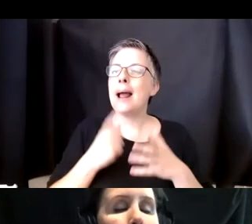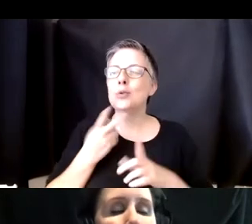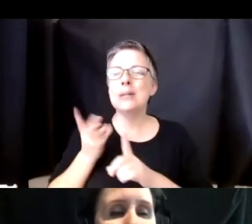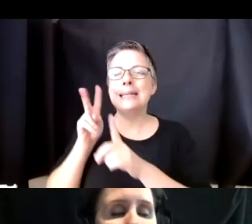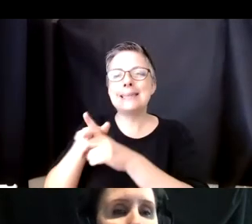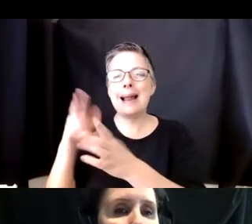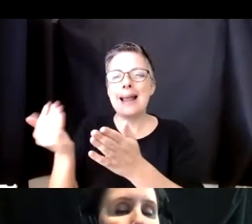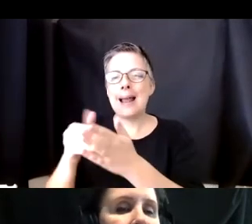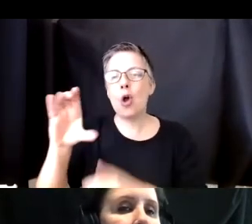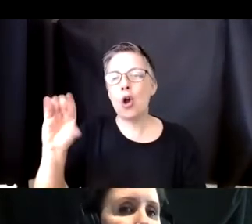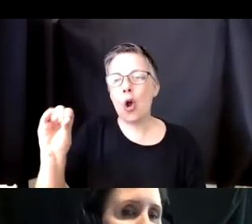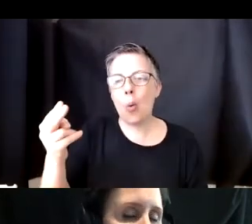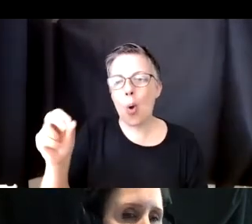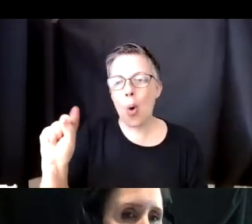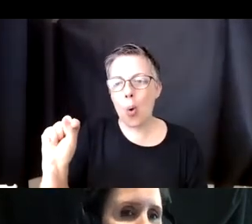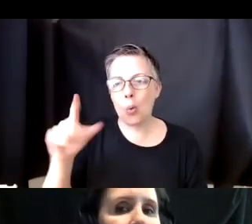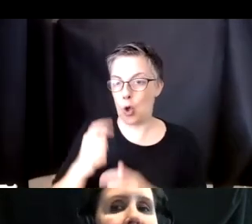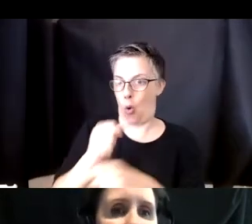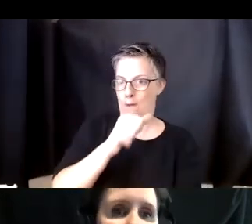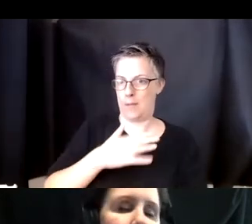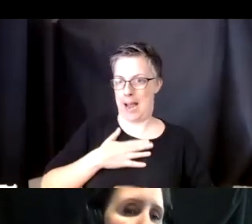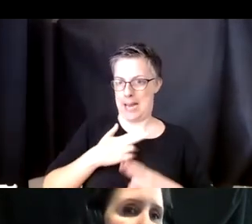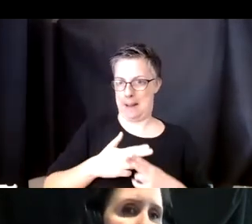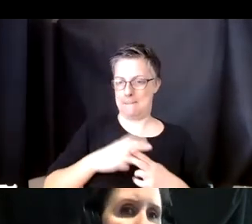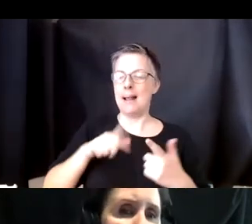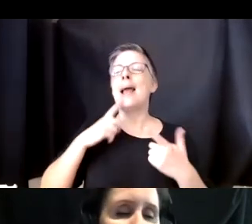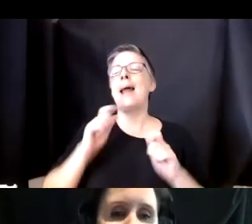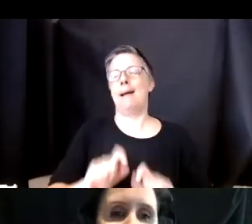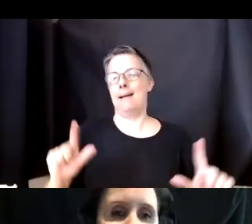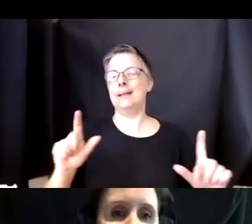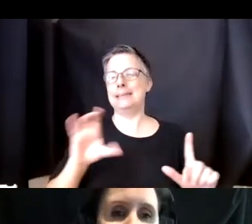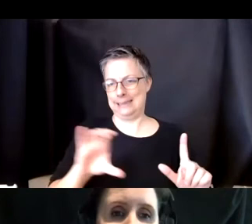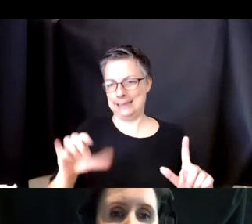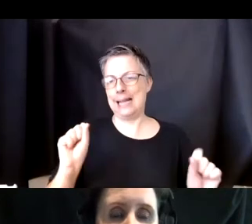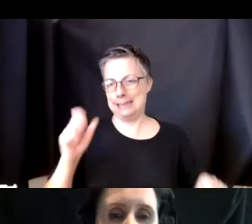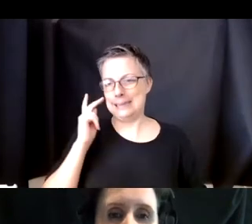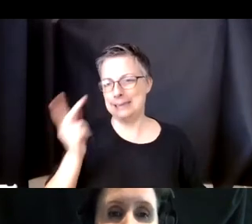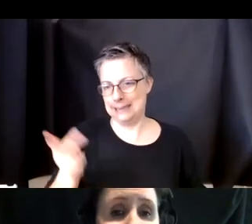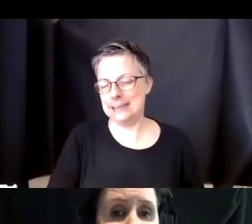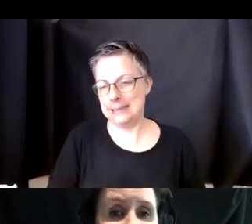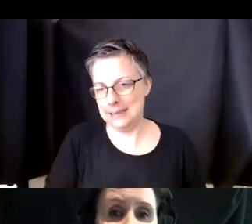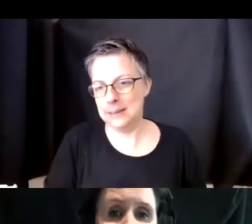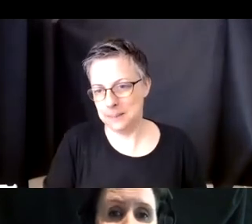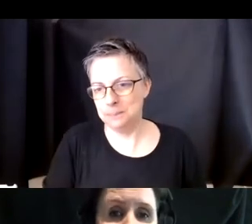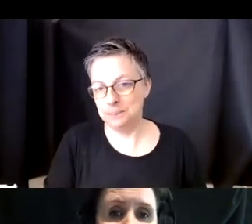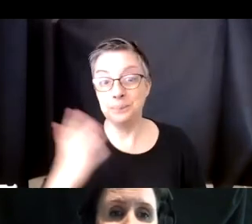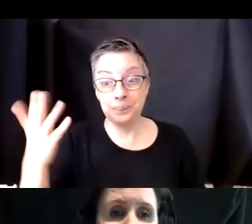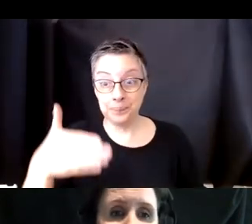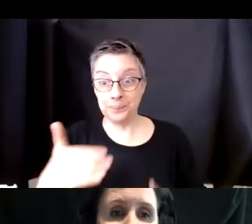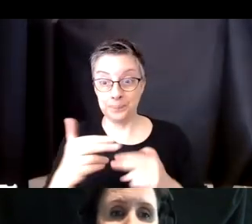a co-host and take myself off as a host, and then I was able to see the closed caption icon. So the next slide,